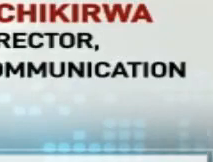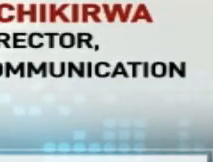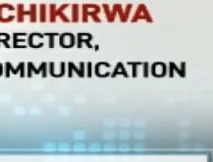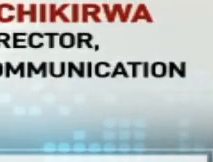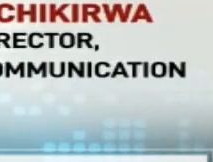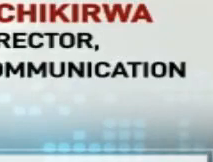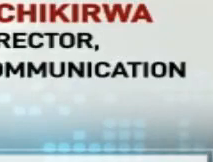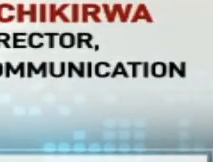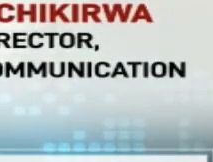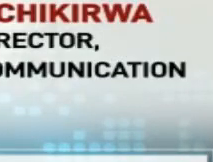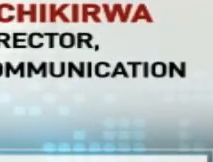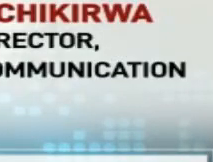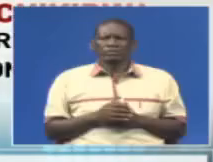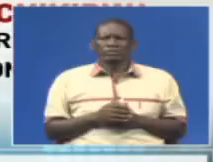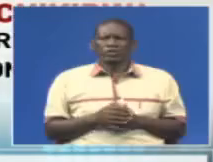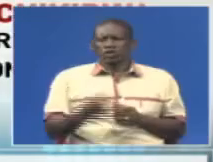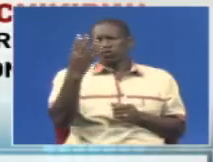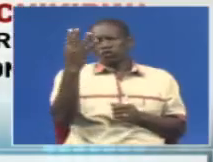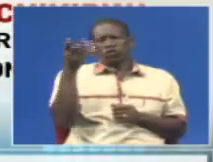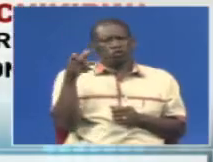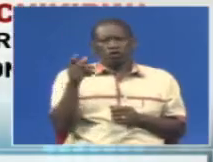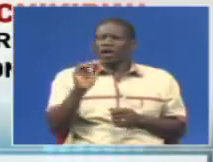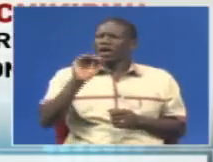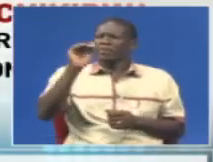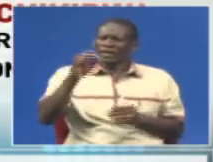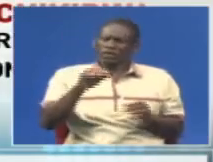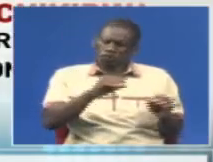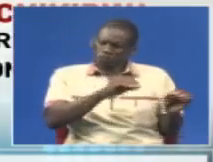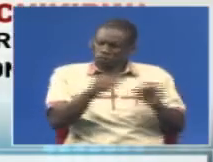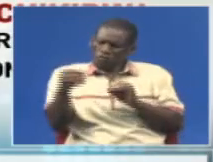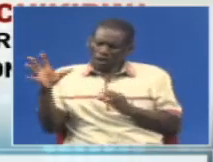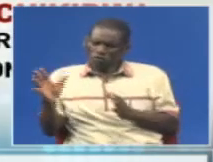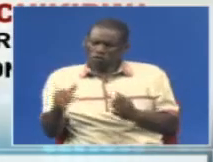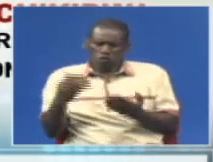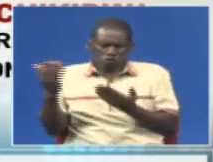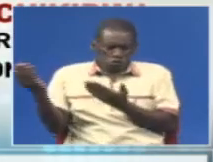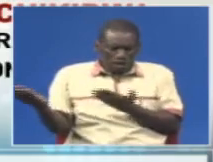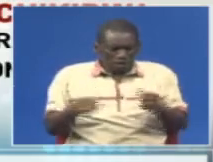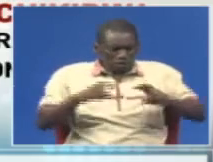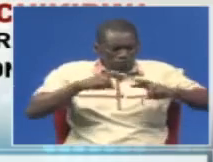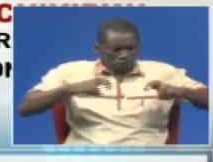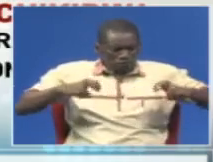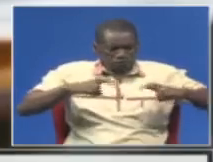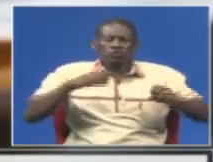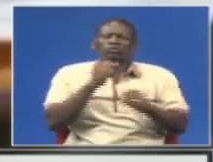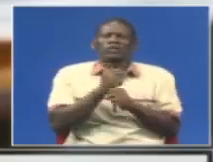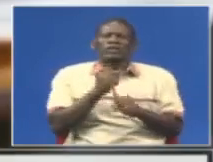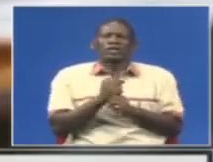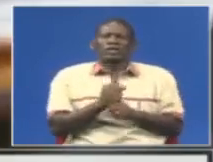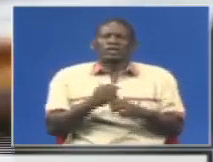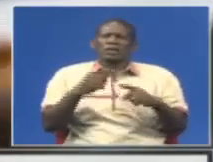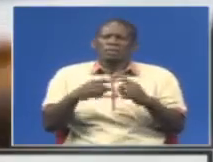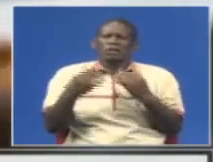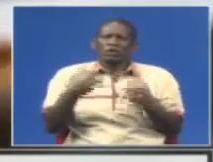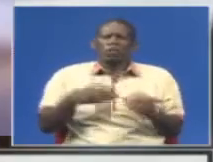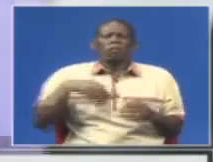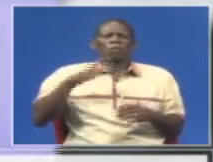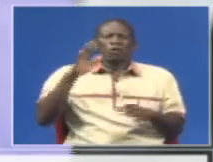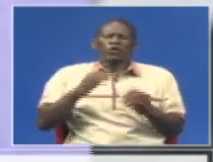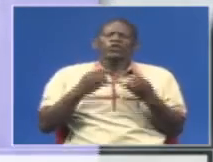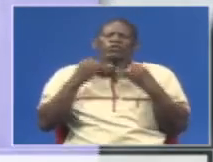Eunice Mchikirwa. The 4 have been asked to step aside to pave way for investigations. But there are more